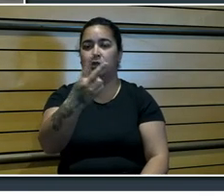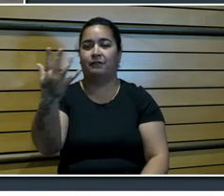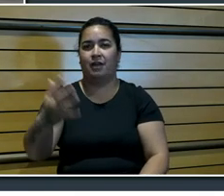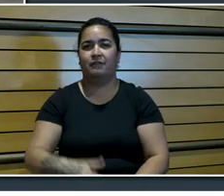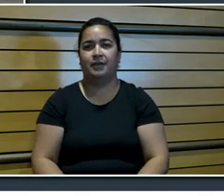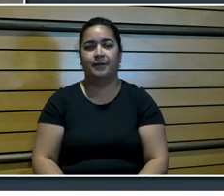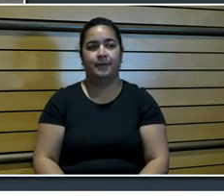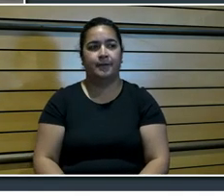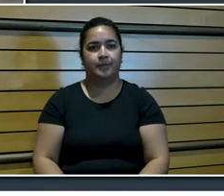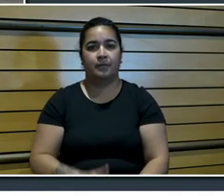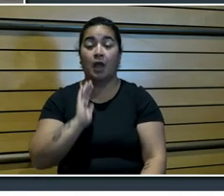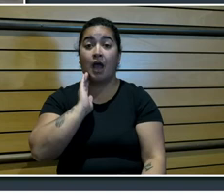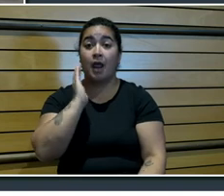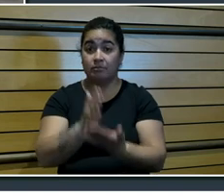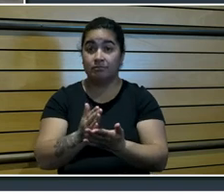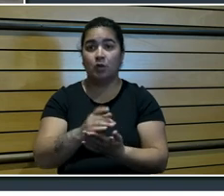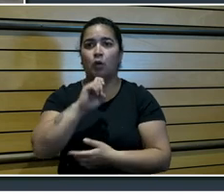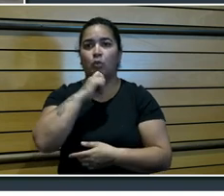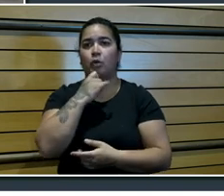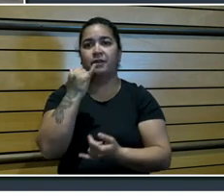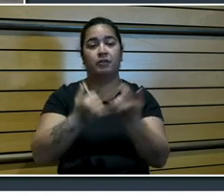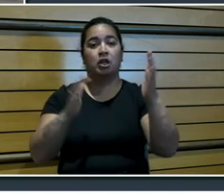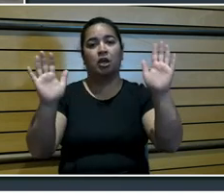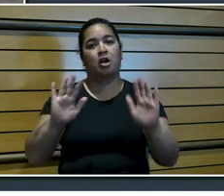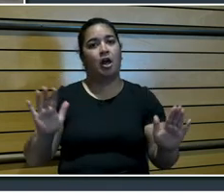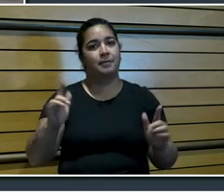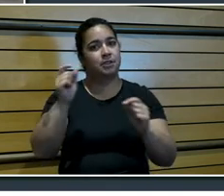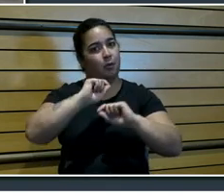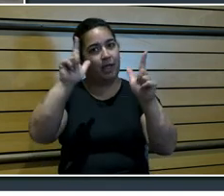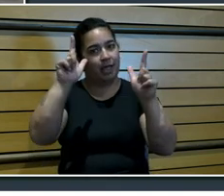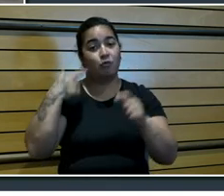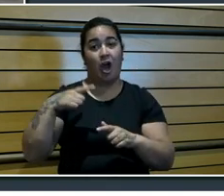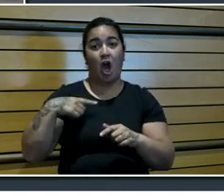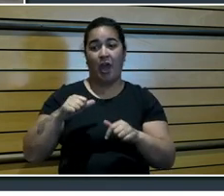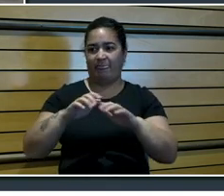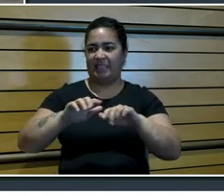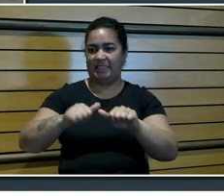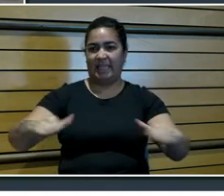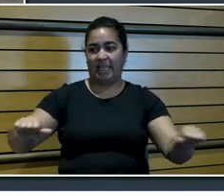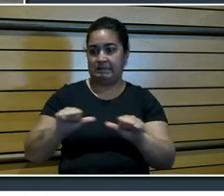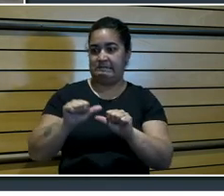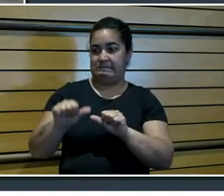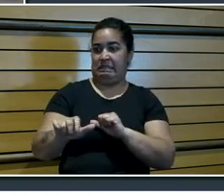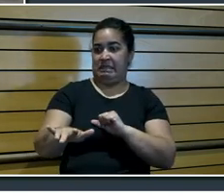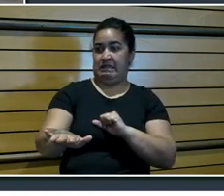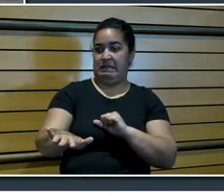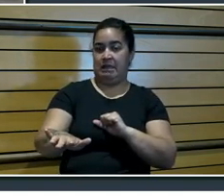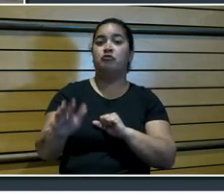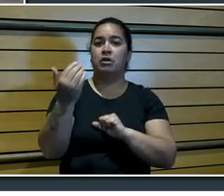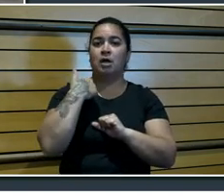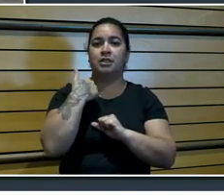2025? Honestly, I think it will be very climate conscious. We're right next to the sea. It's a reminder every day that we need to do